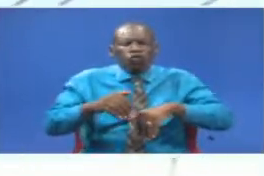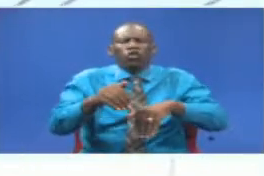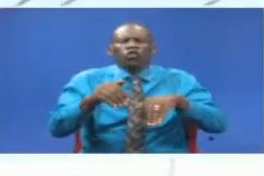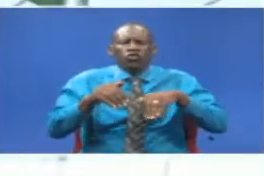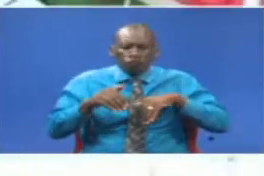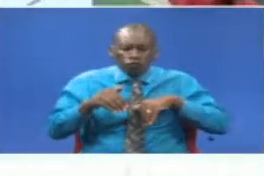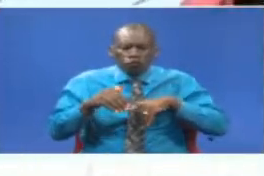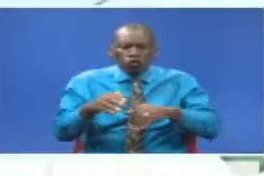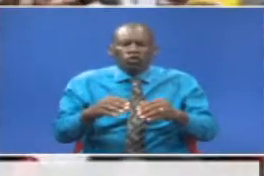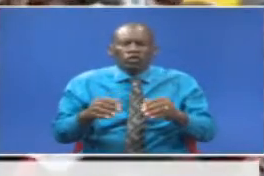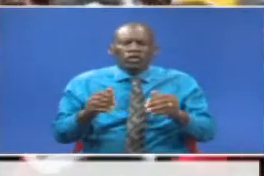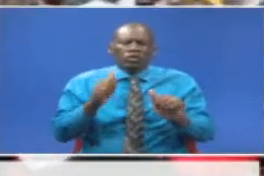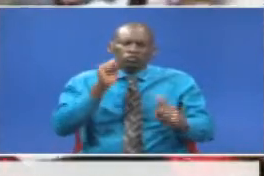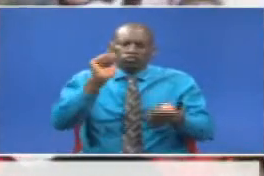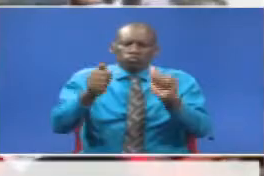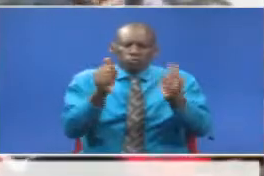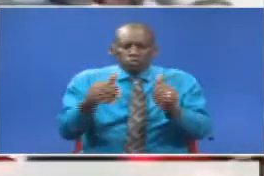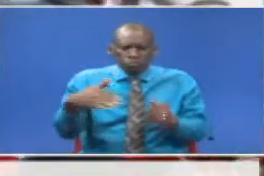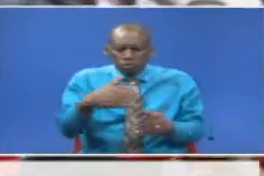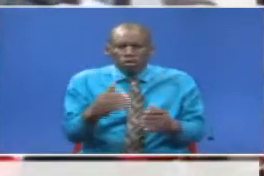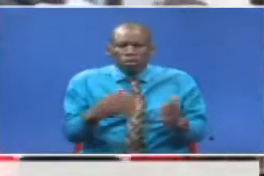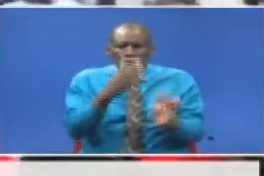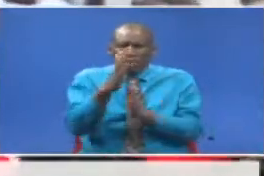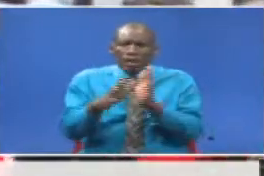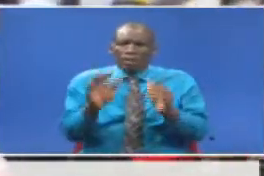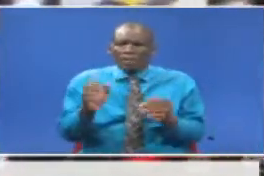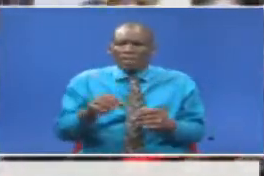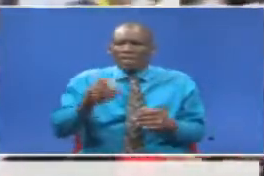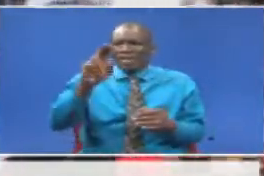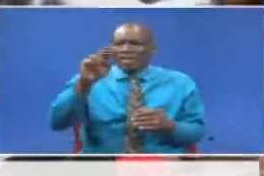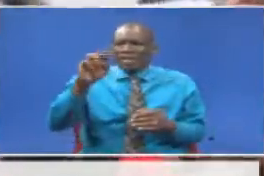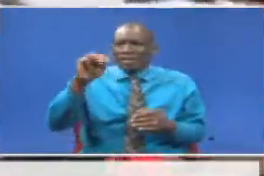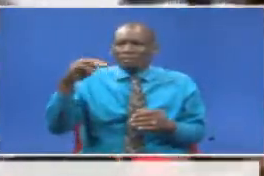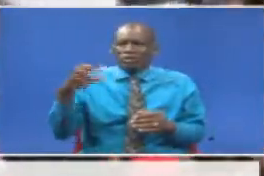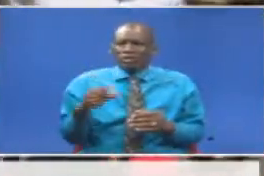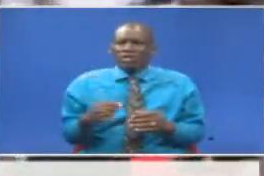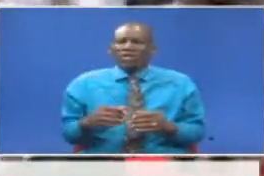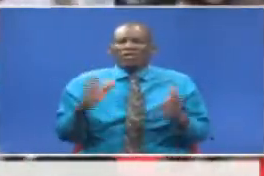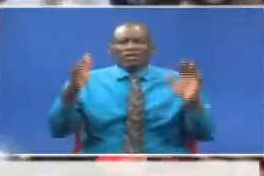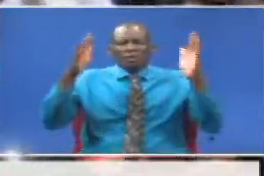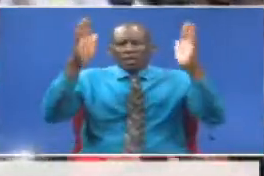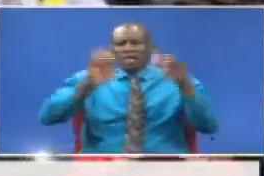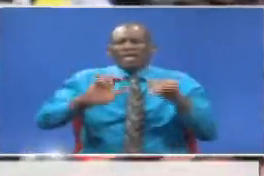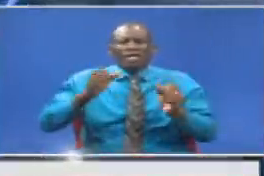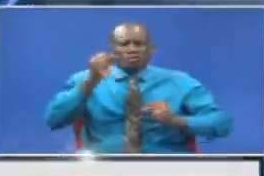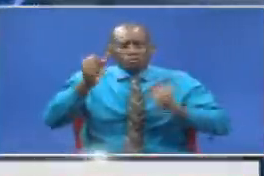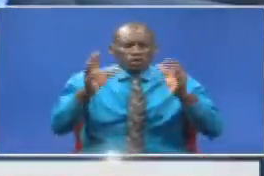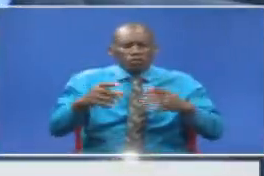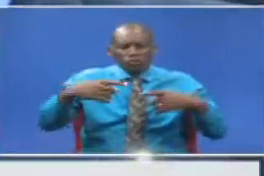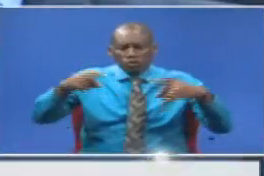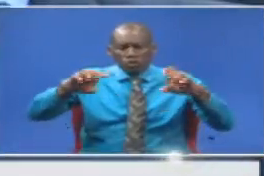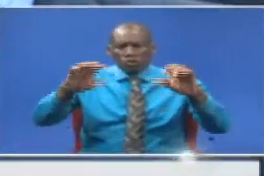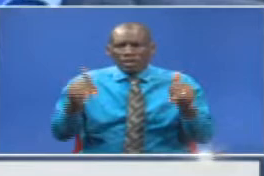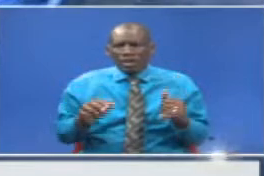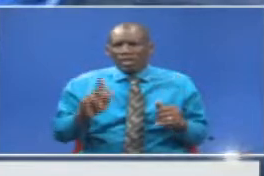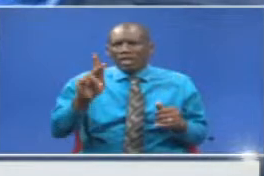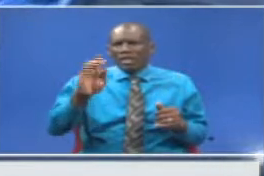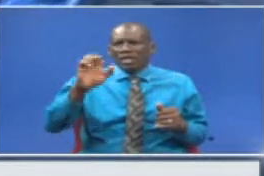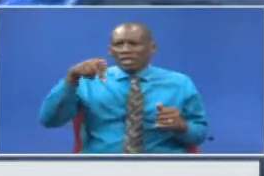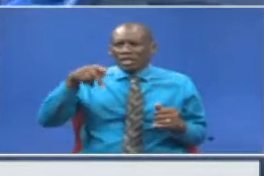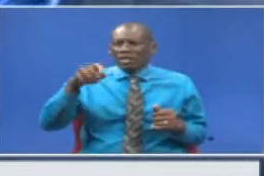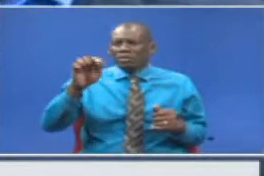Nation Media Group and its partners. They congratulated Kenyan athletes for lifting the country's flag high. Kiptum